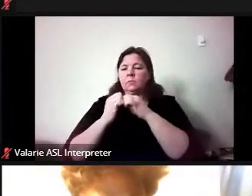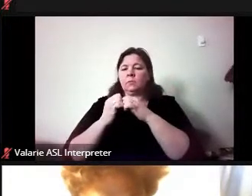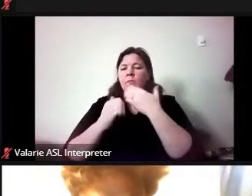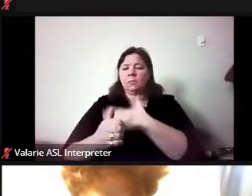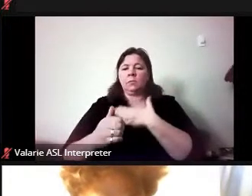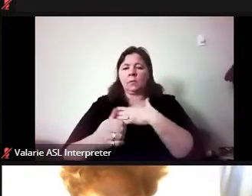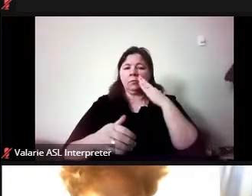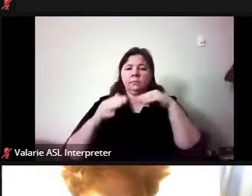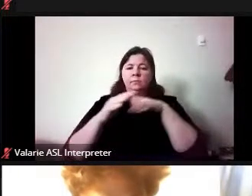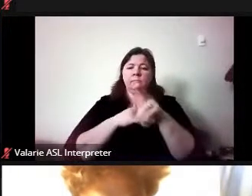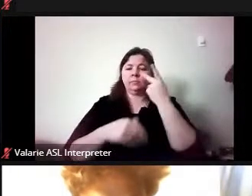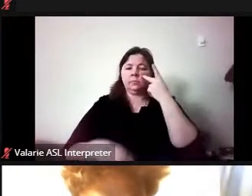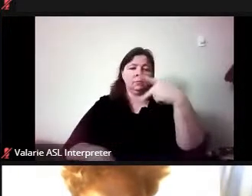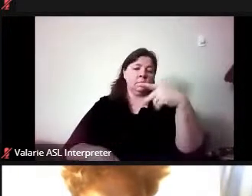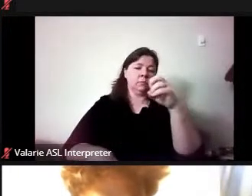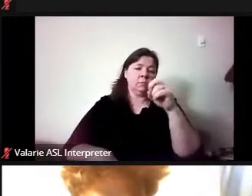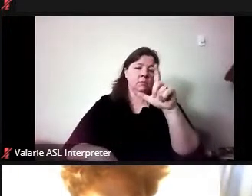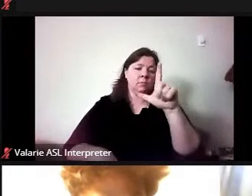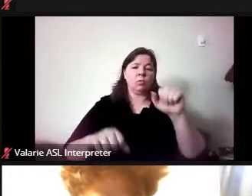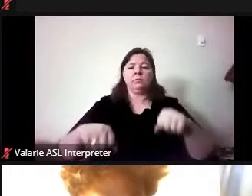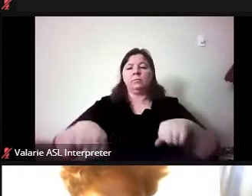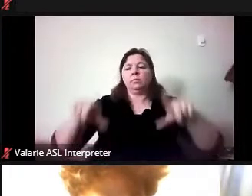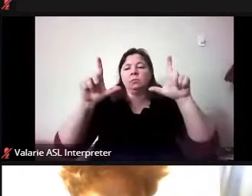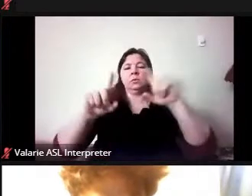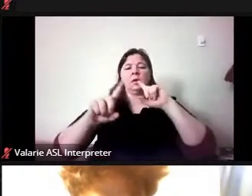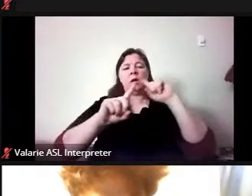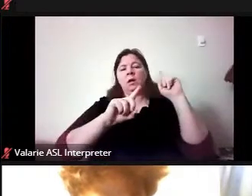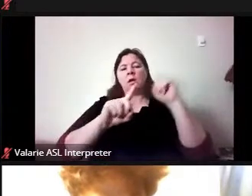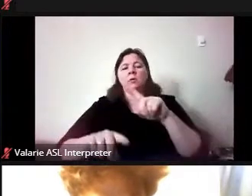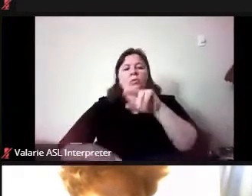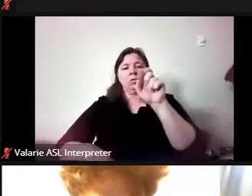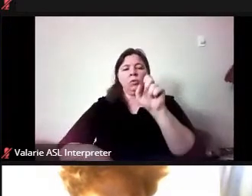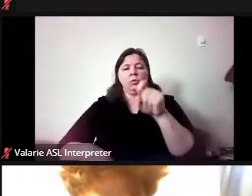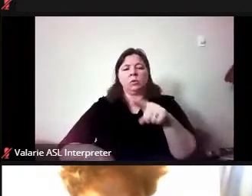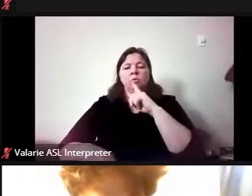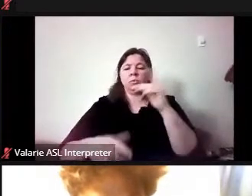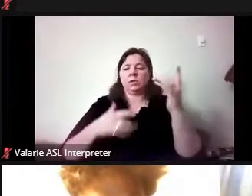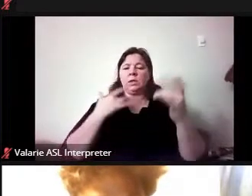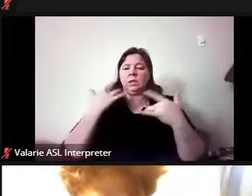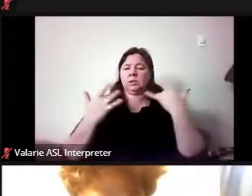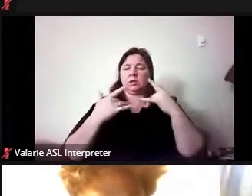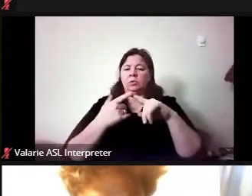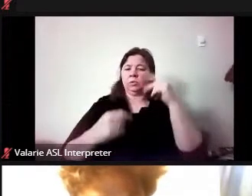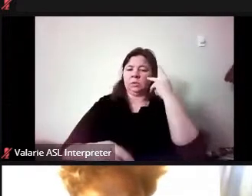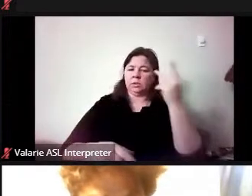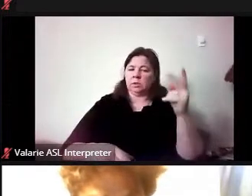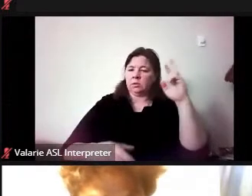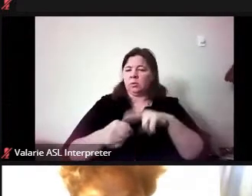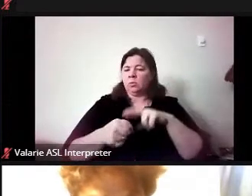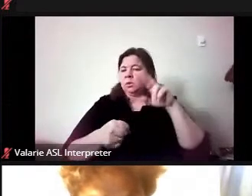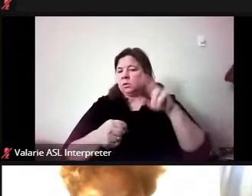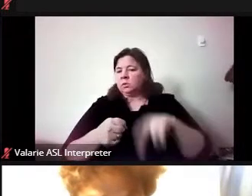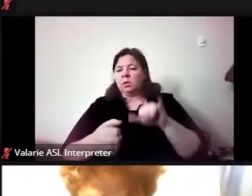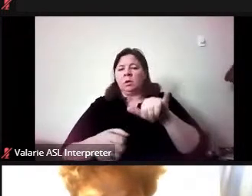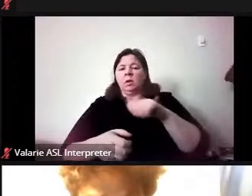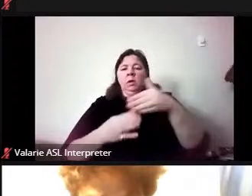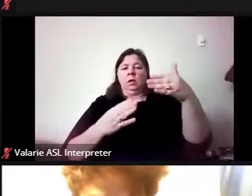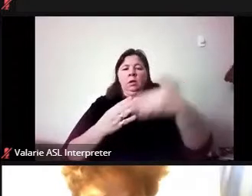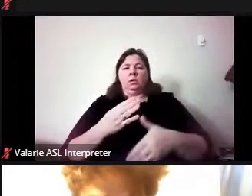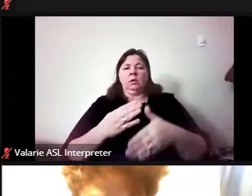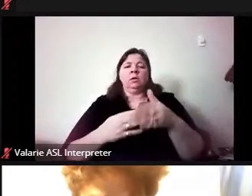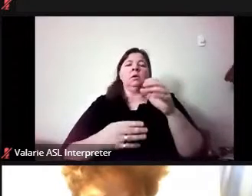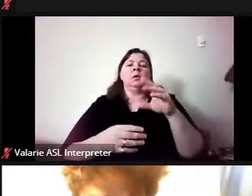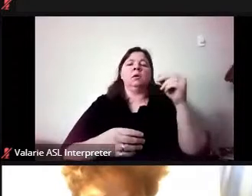in, you would have seen a poll that came up. Please answer those questions. It's always exciting to hear the results at the end of it.